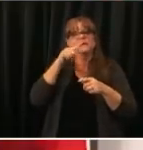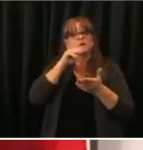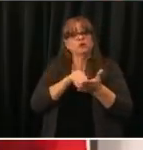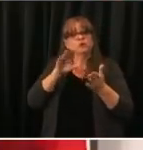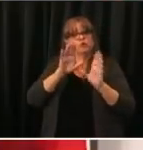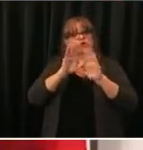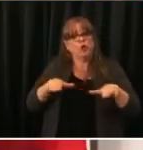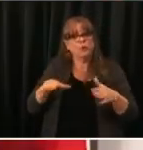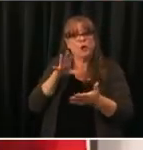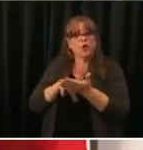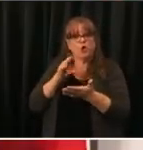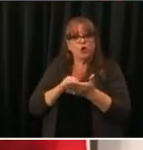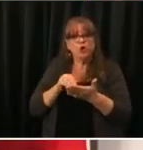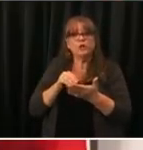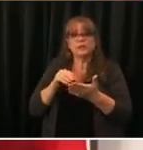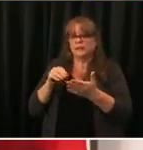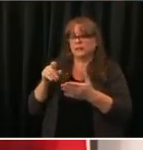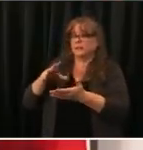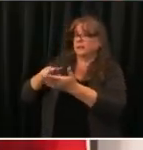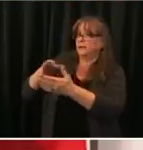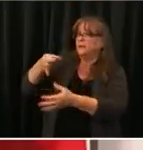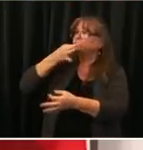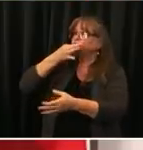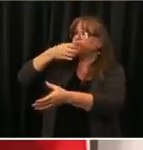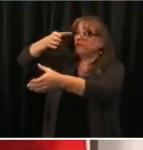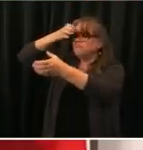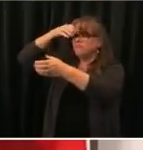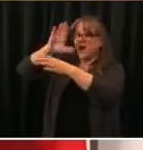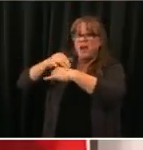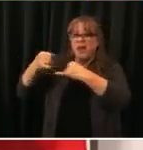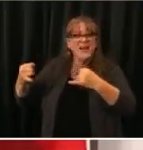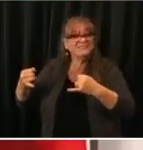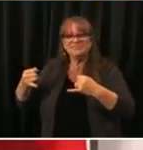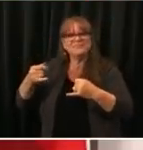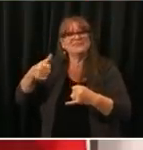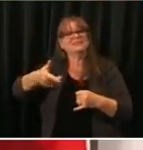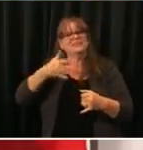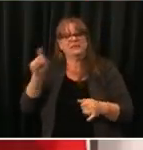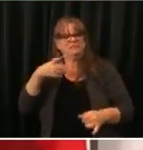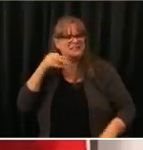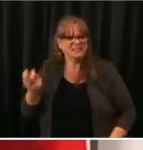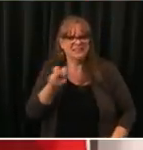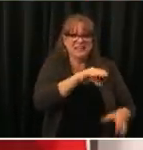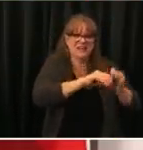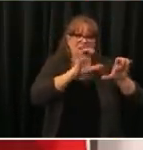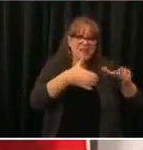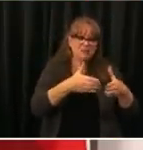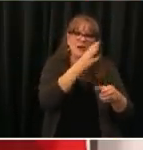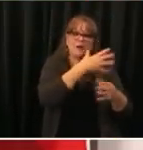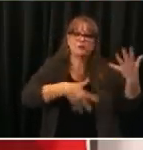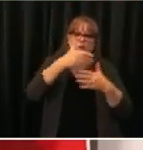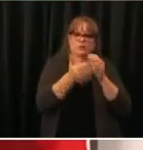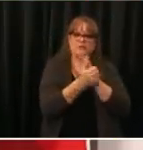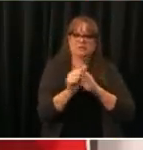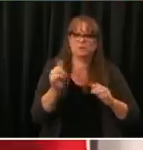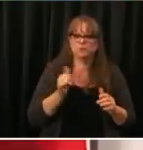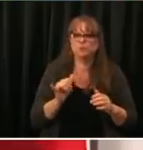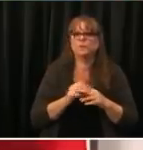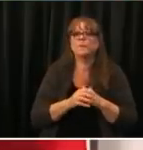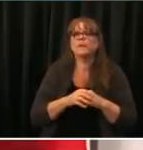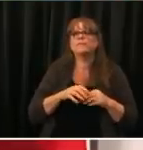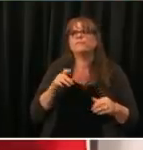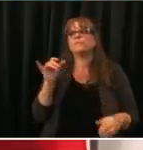their academic achievement and for their social emotional health, but also for families. We've seen a startling increase in gender